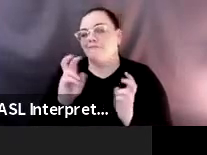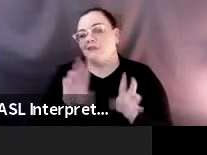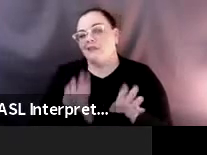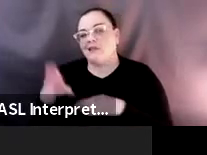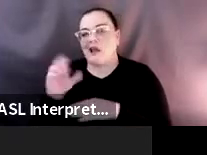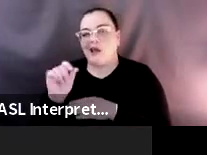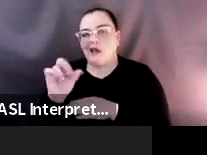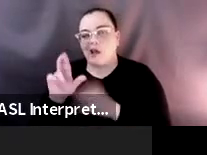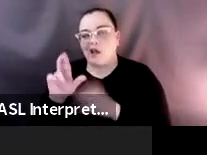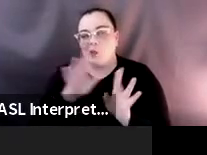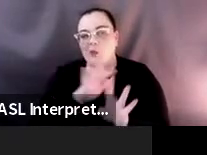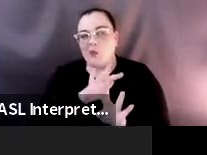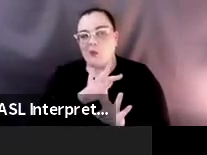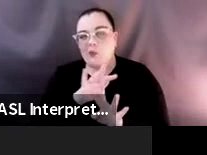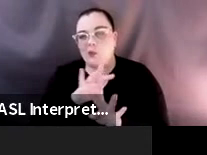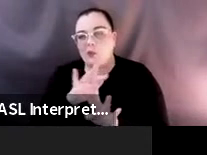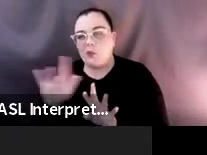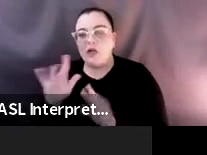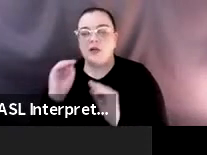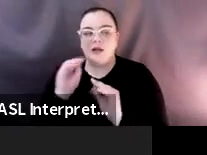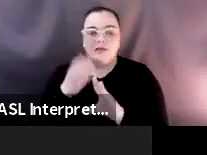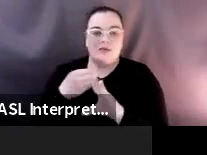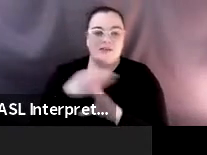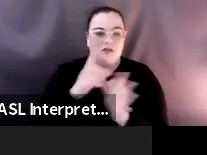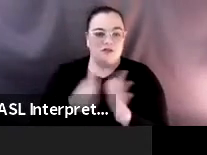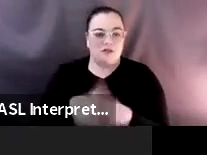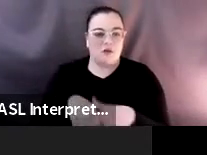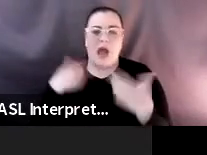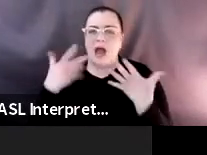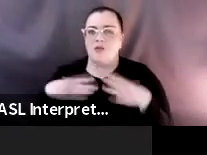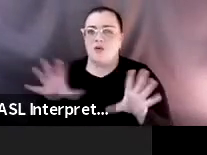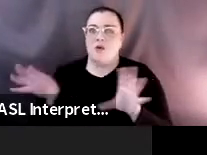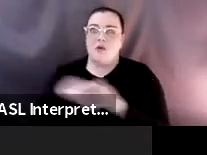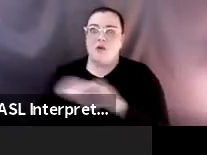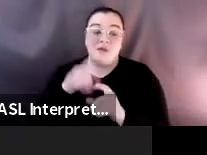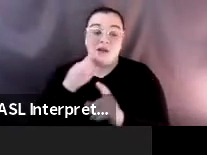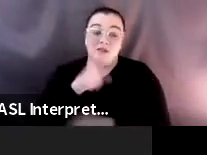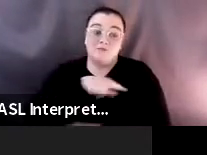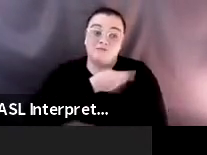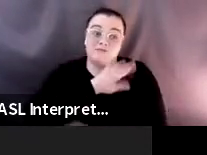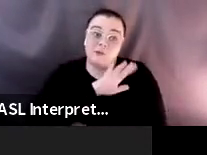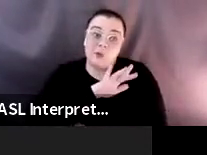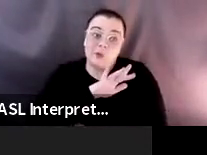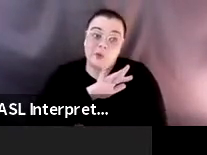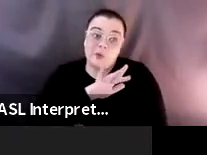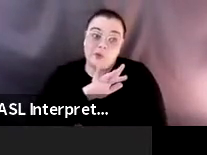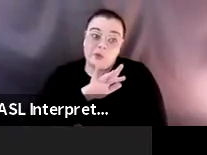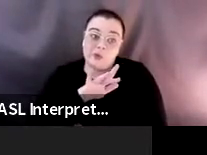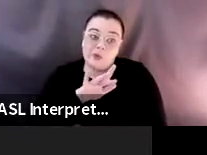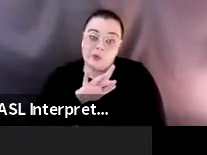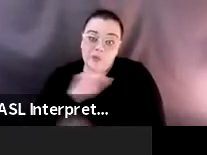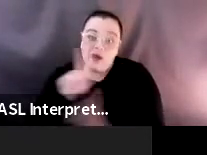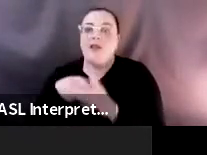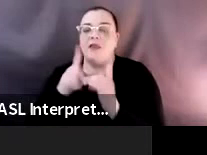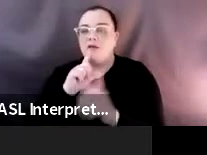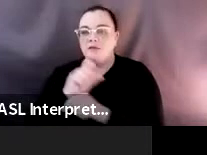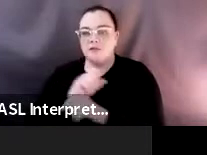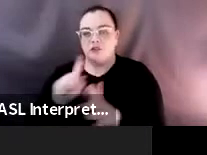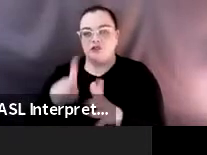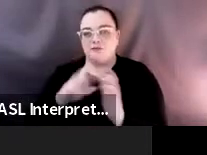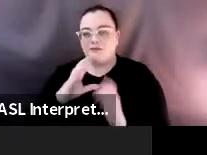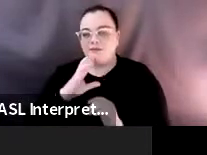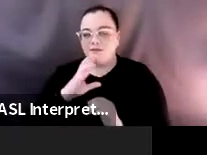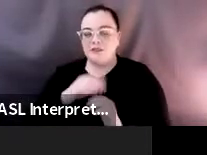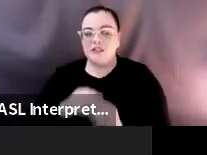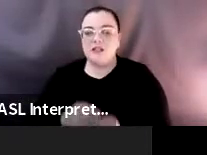I probably don't want to include all of that dead air because it takes a while for it to sort of get to the part where I'm actually speaking. So I'm going